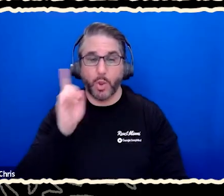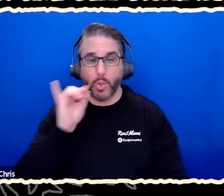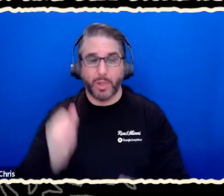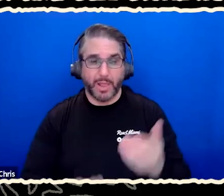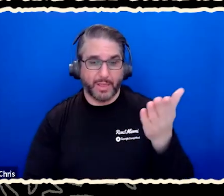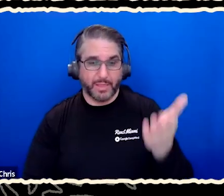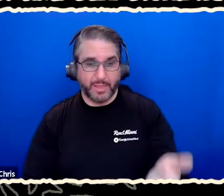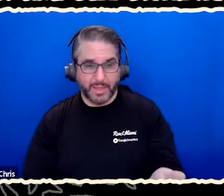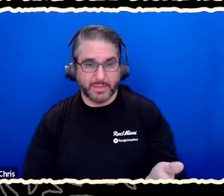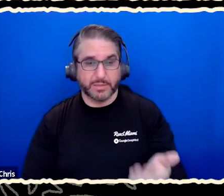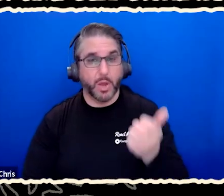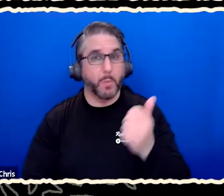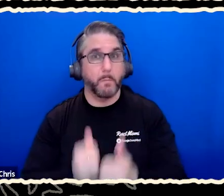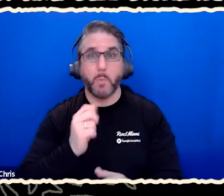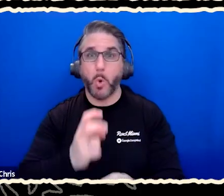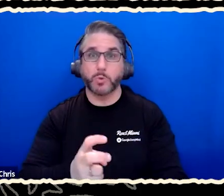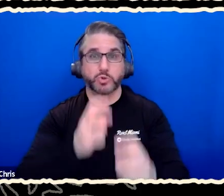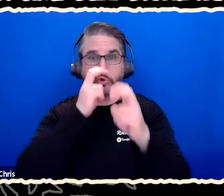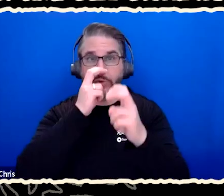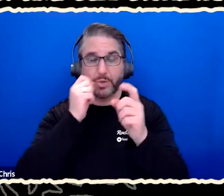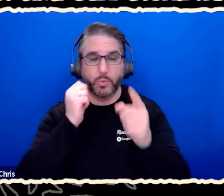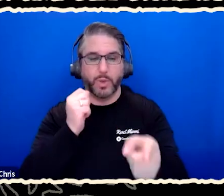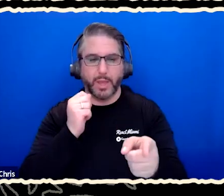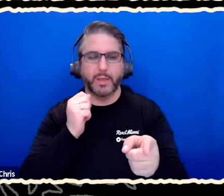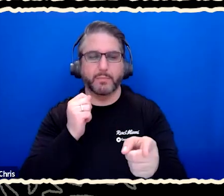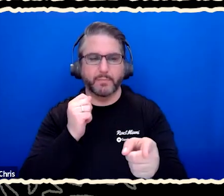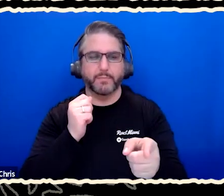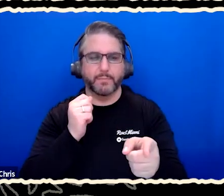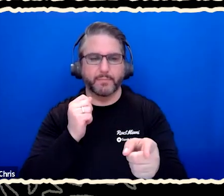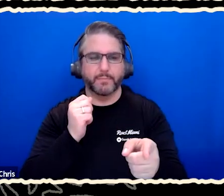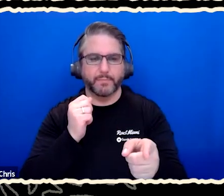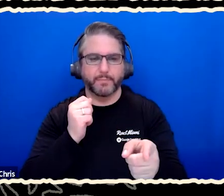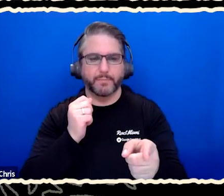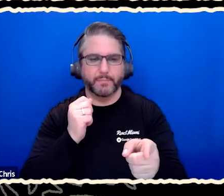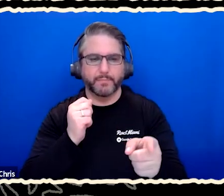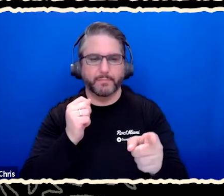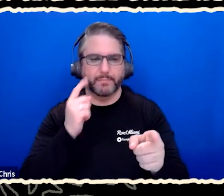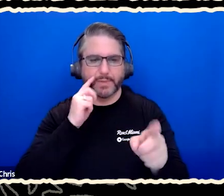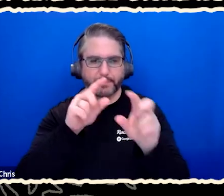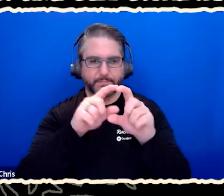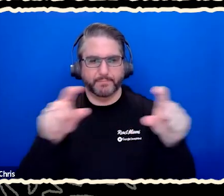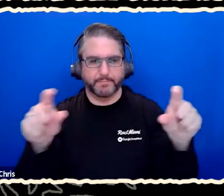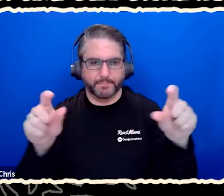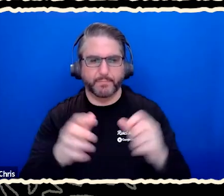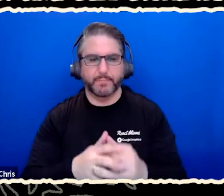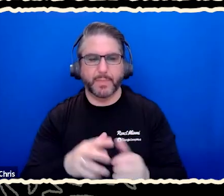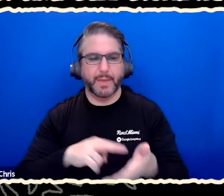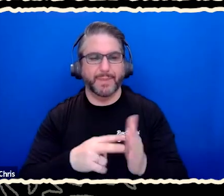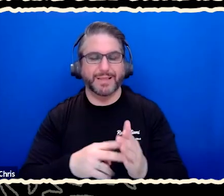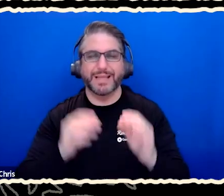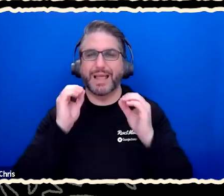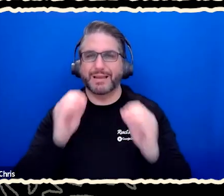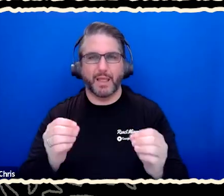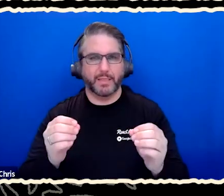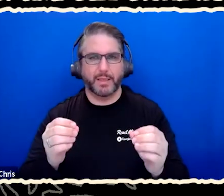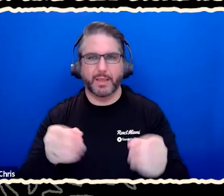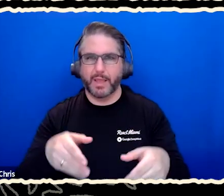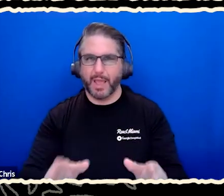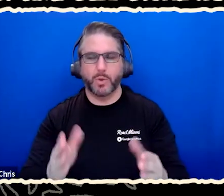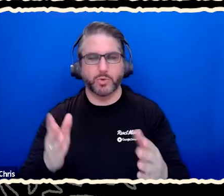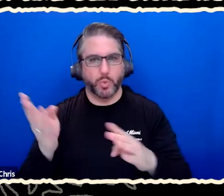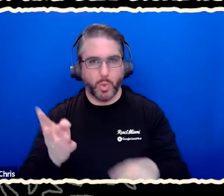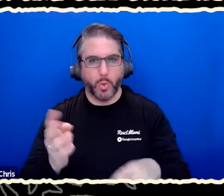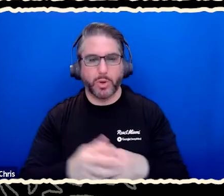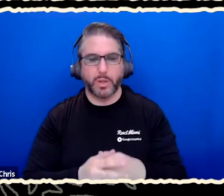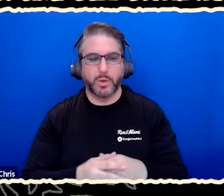it's the most strictest way, which is basically frame ancestors none, nothing is able to be loaded. Or you could go for self instead